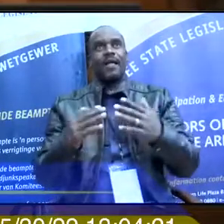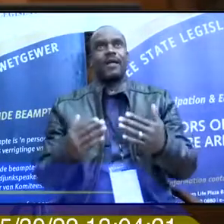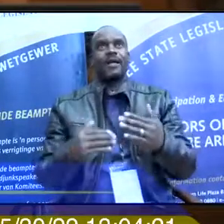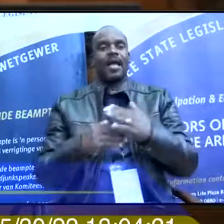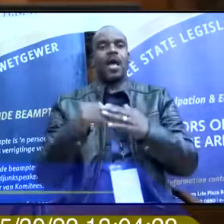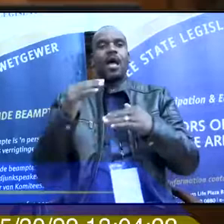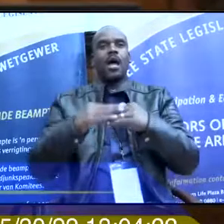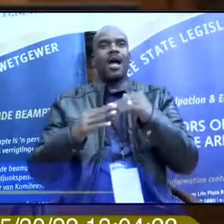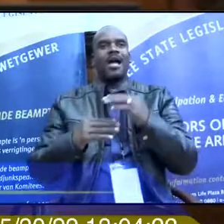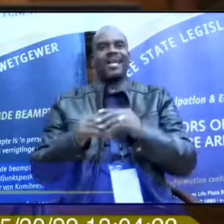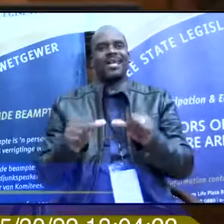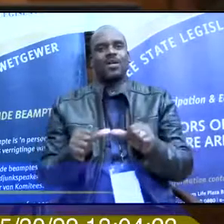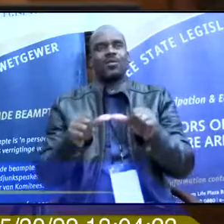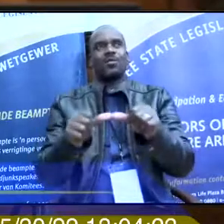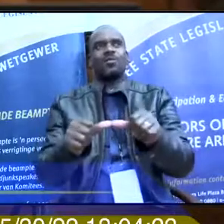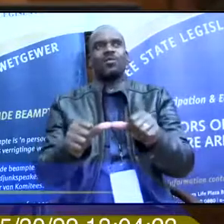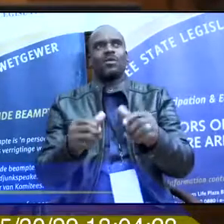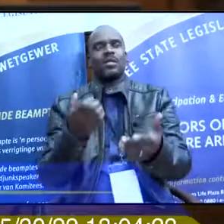avoid retrenchments